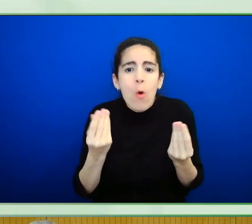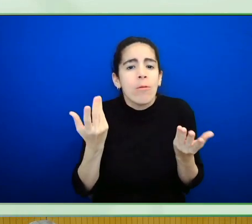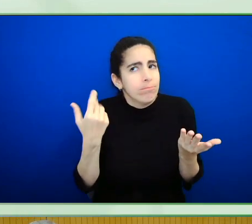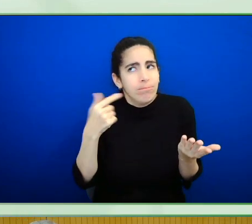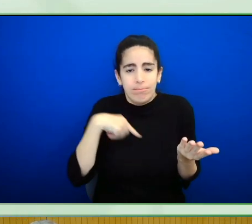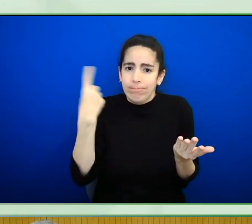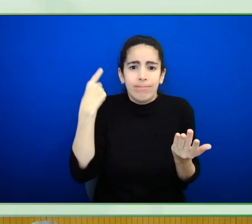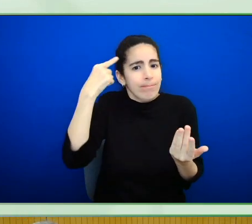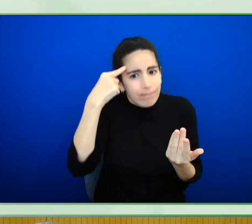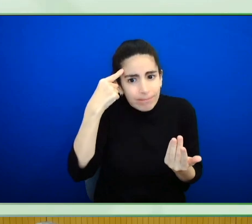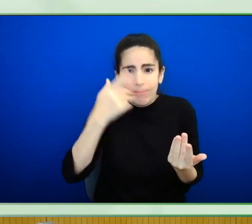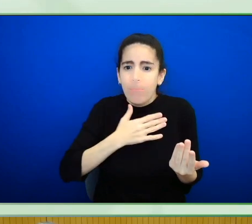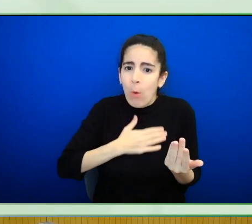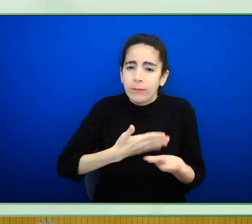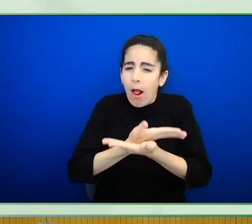health.